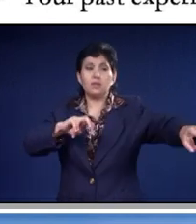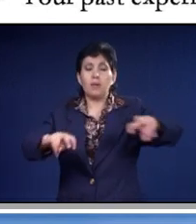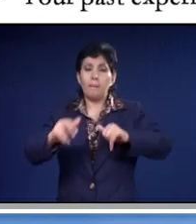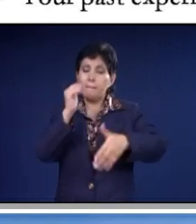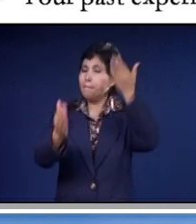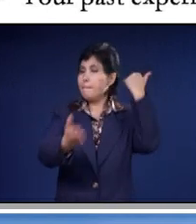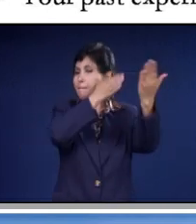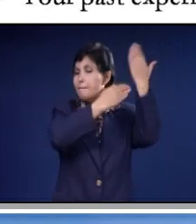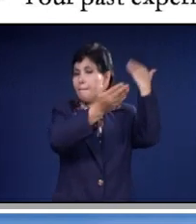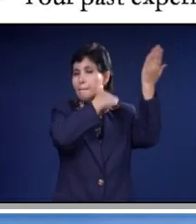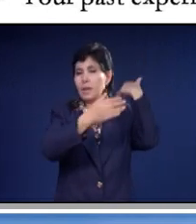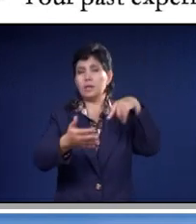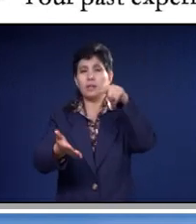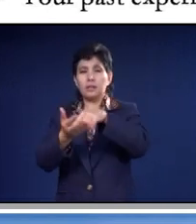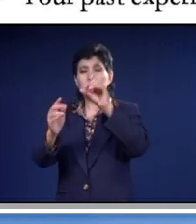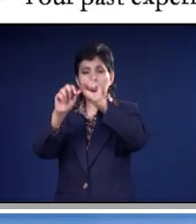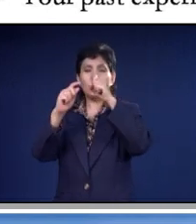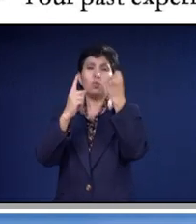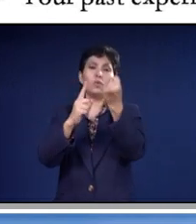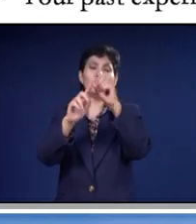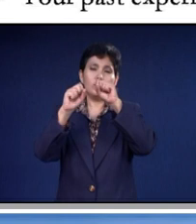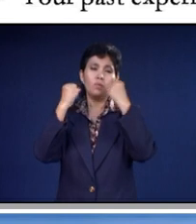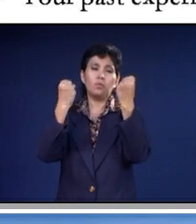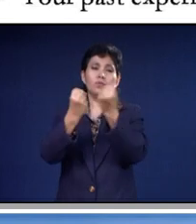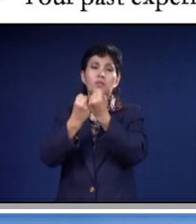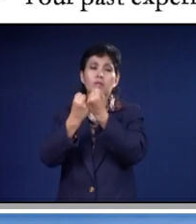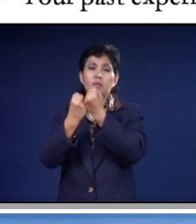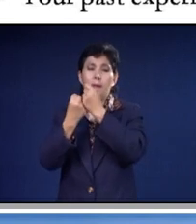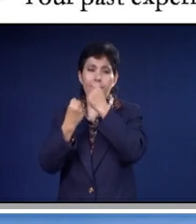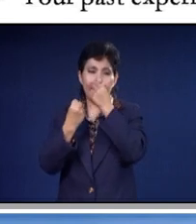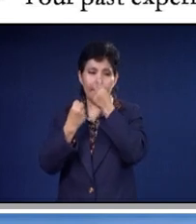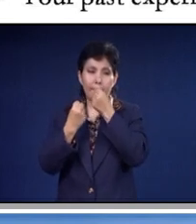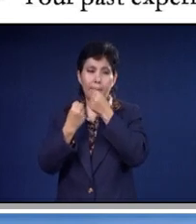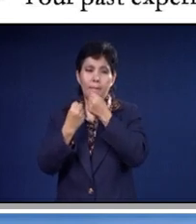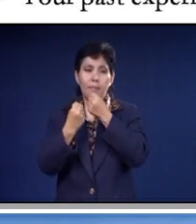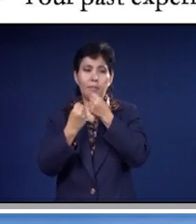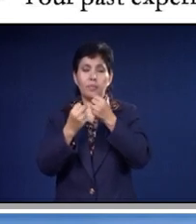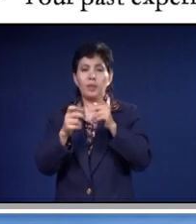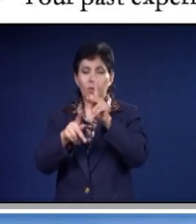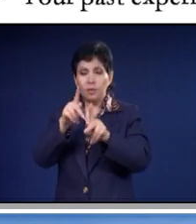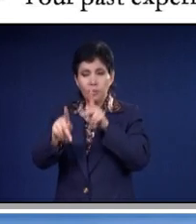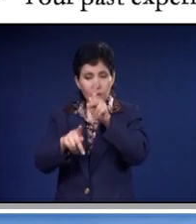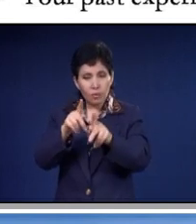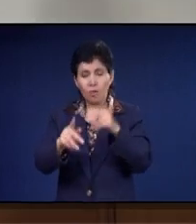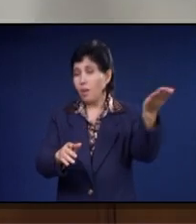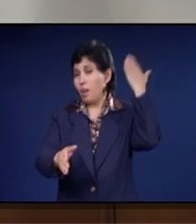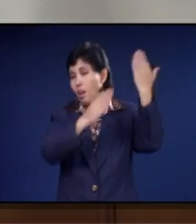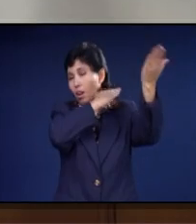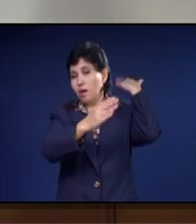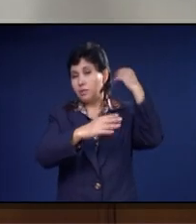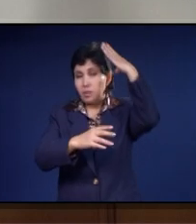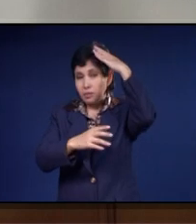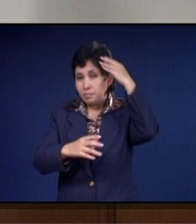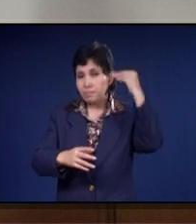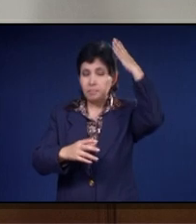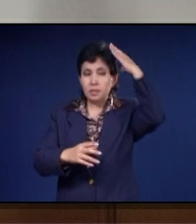past experience on the situation. Person schemas, your schemas form because of your past experience.